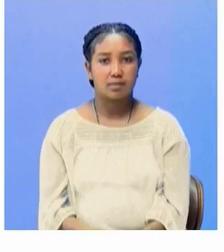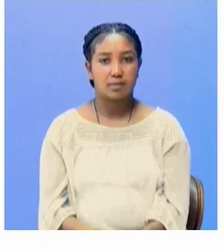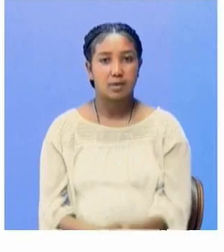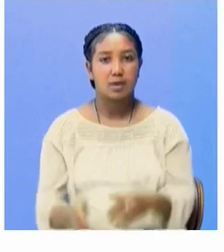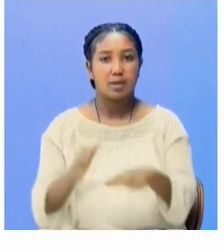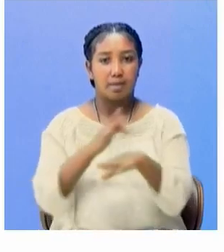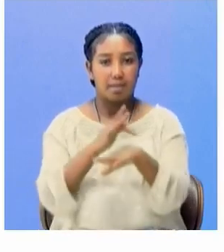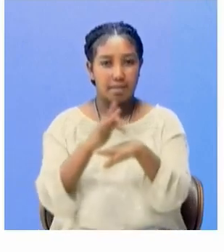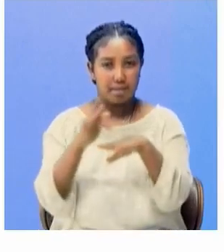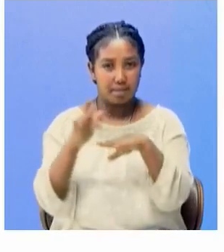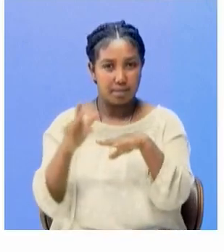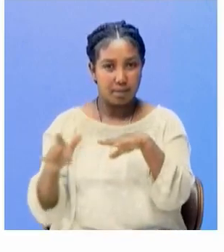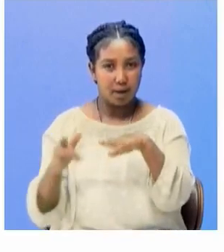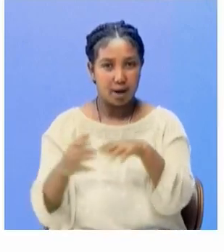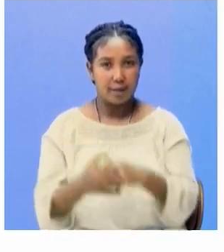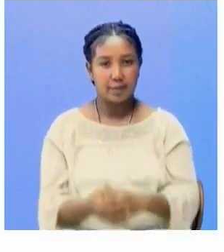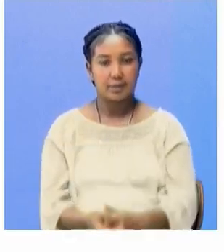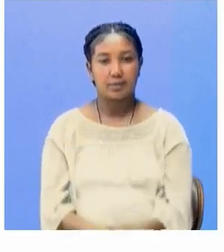Blank